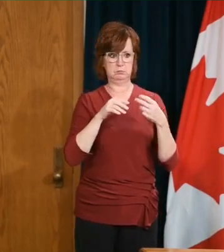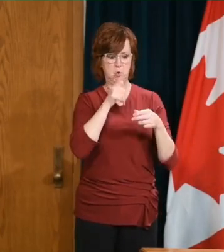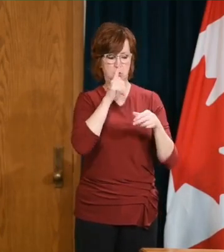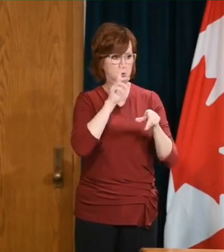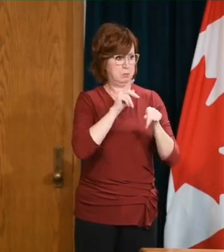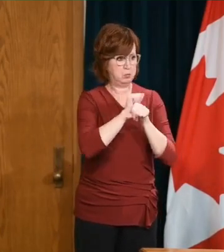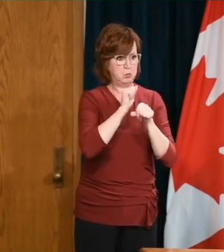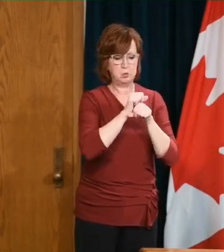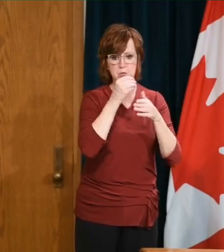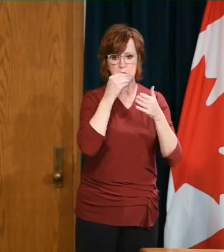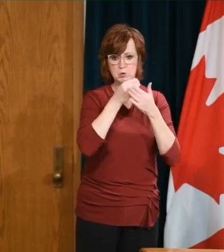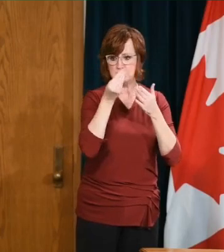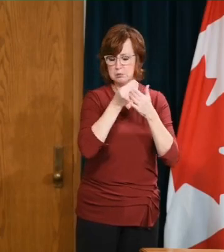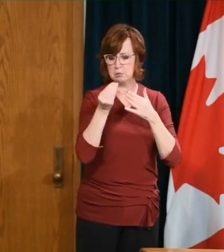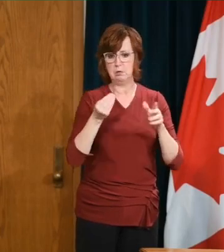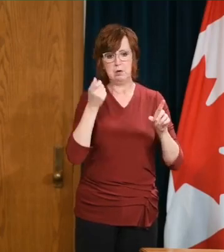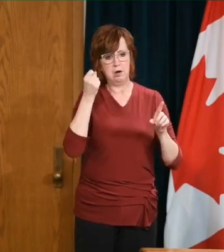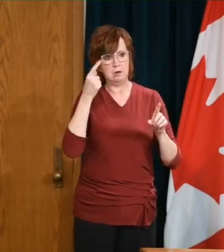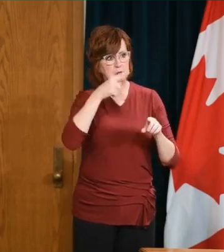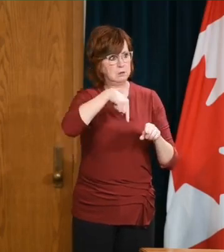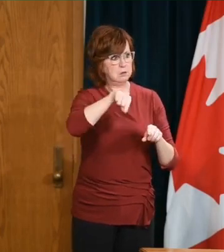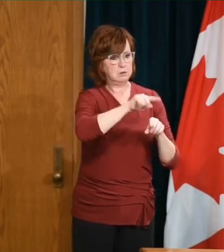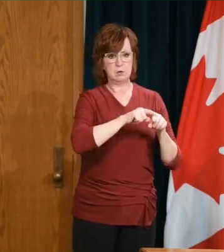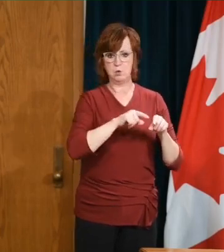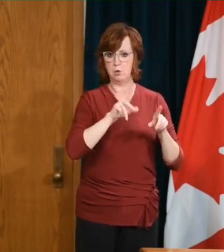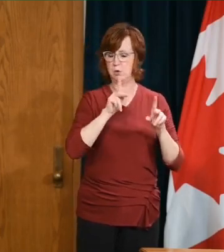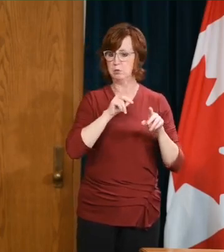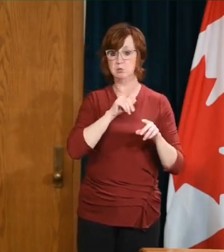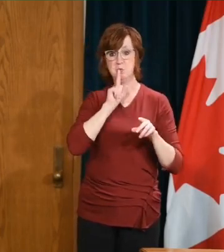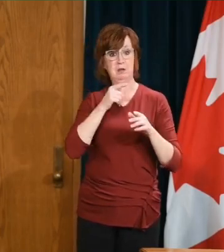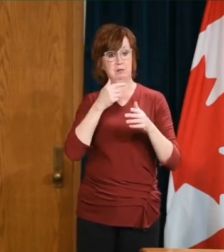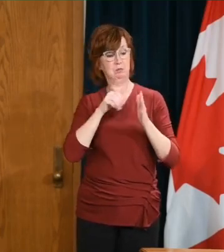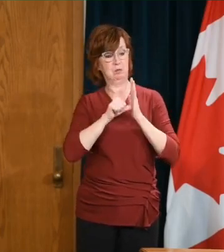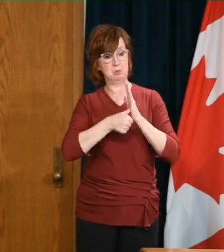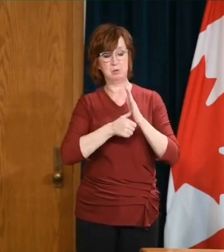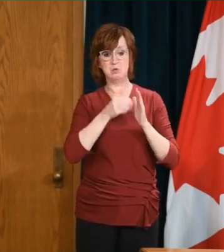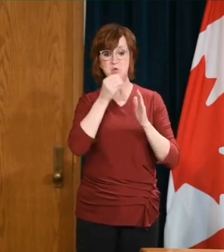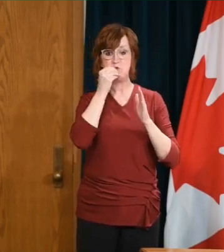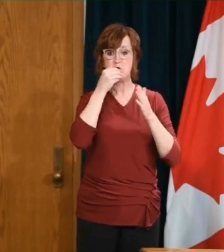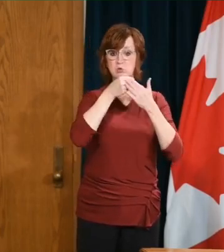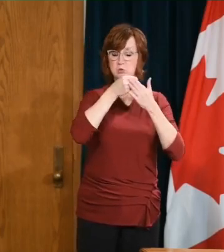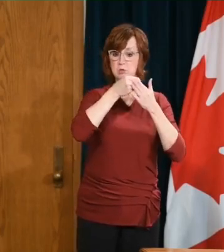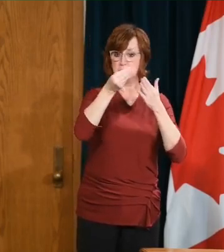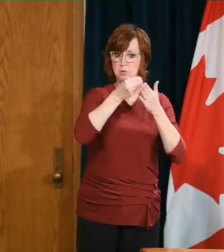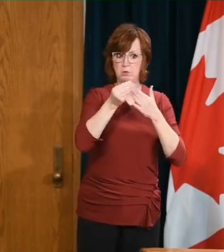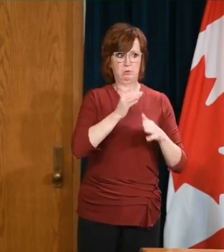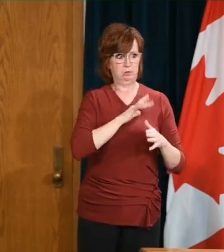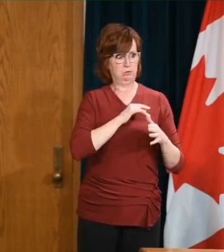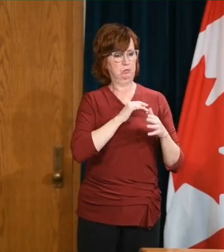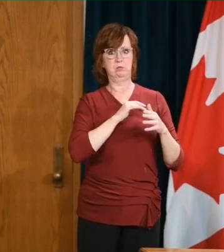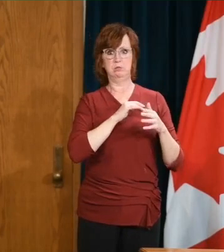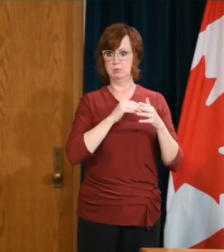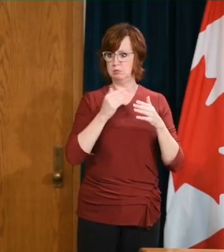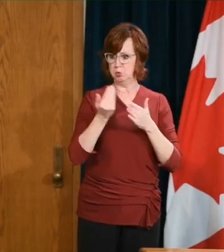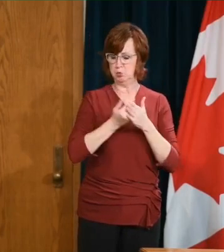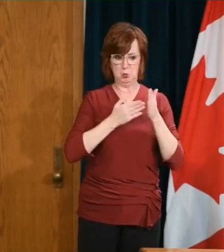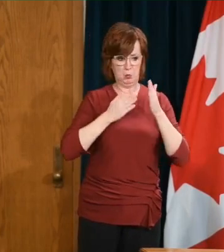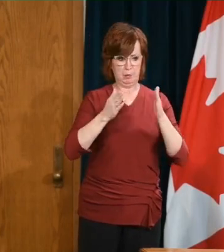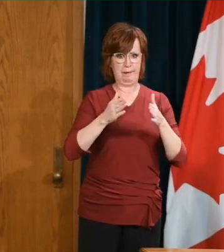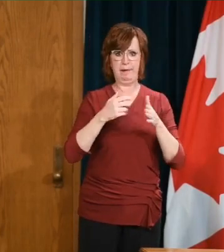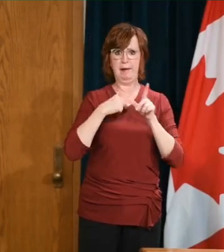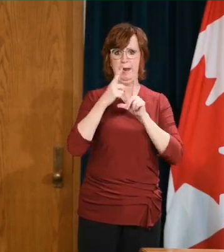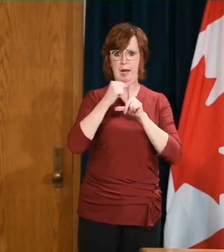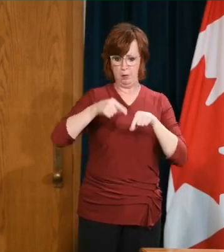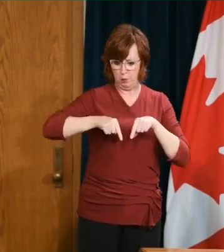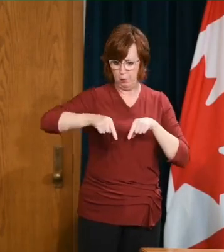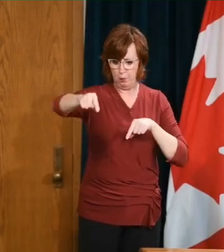themselves are showing great leadership in minimizing exposures to staff and to visitors through really putting